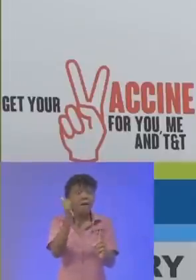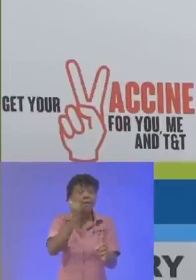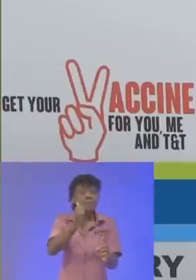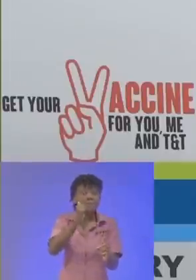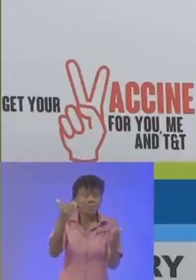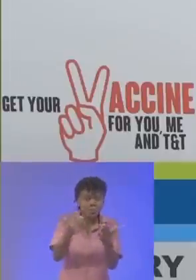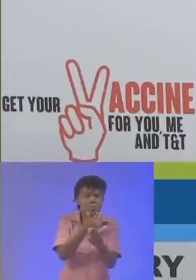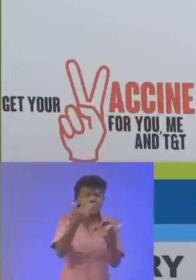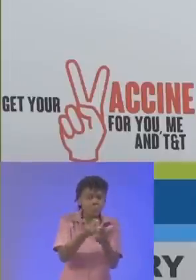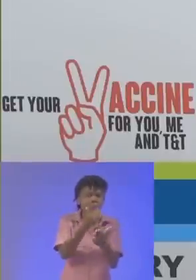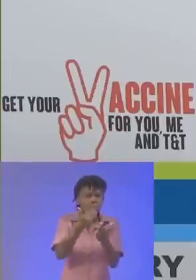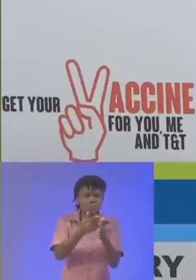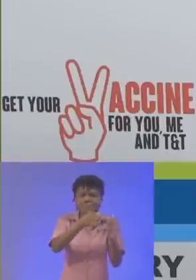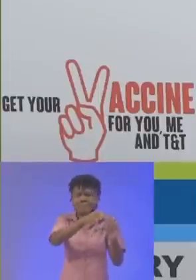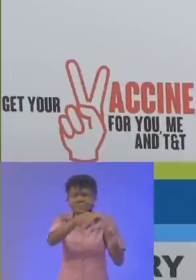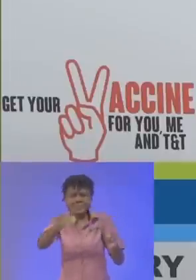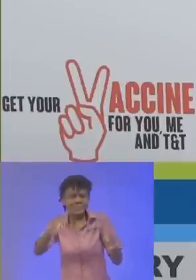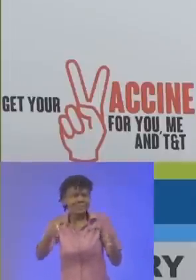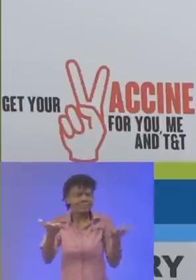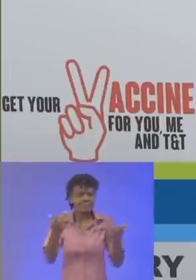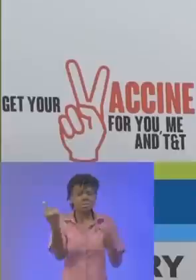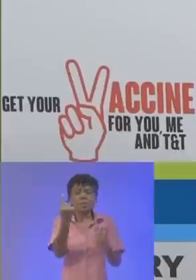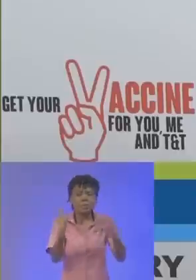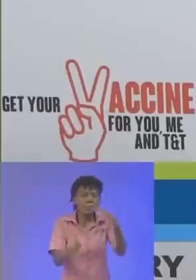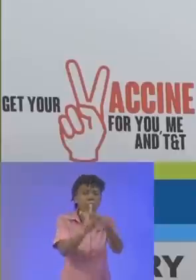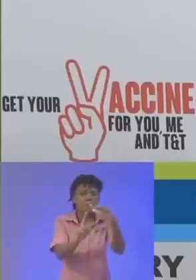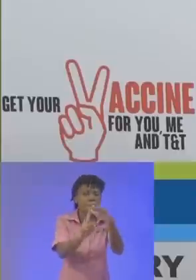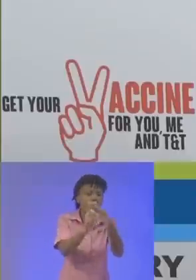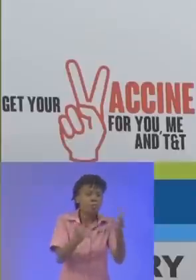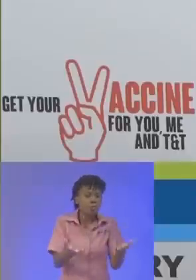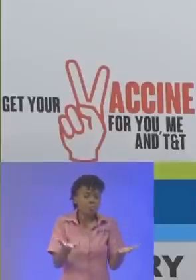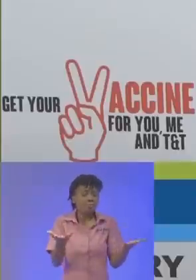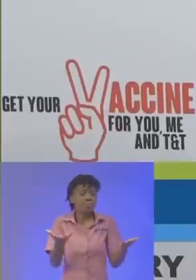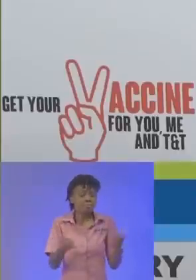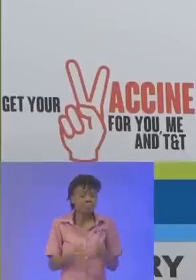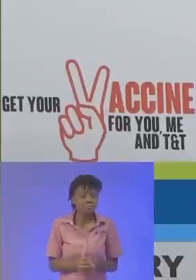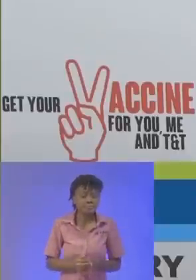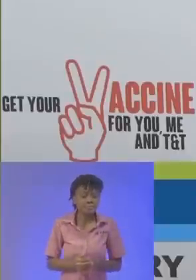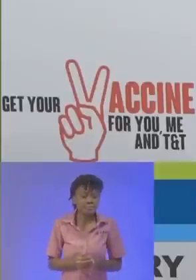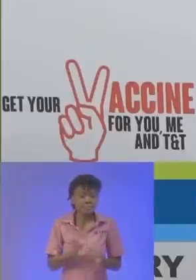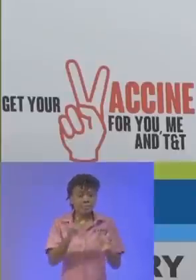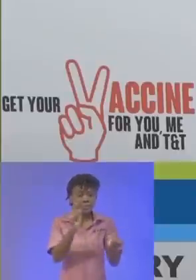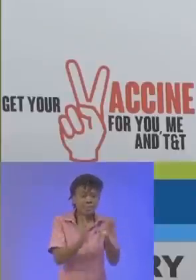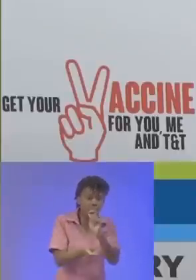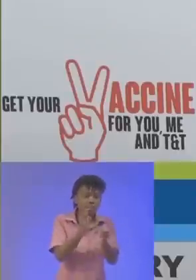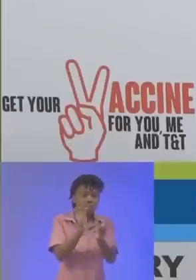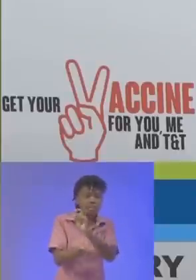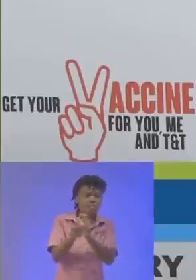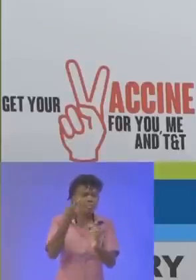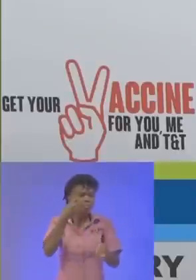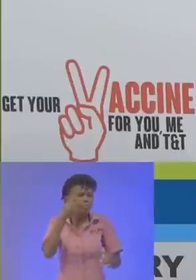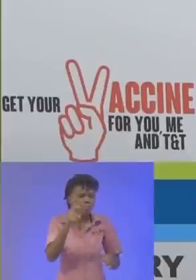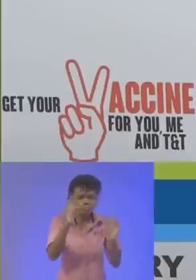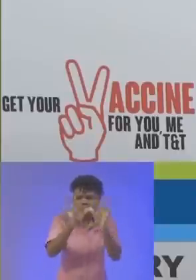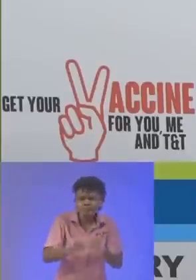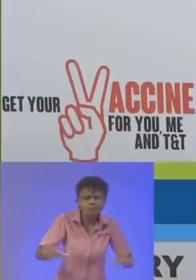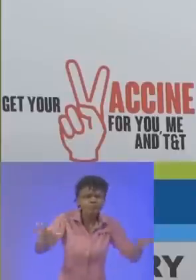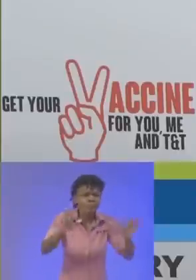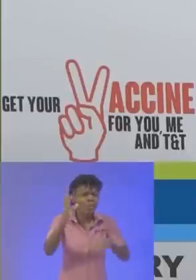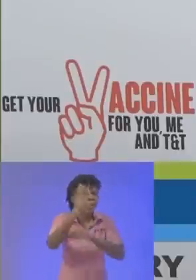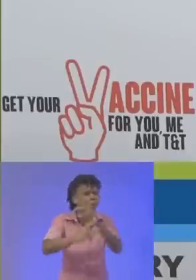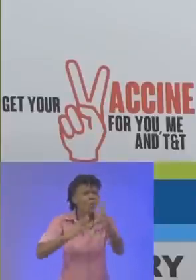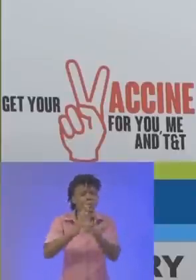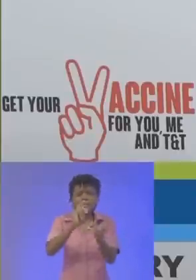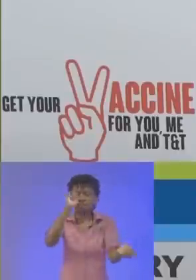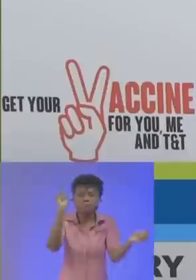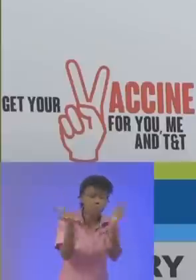normalcy in light of this pandemic. And we are seeing a lot of changes globally in different countries.